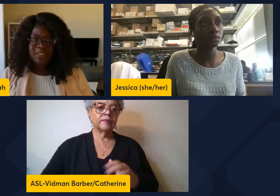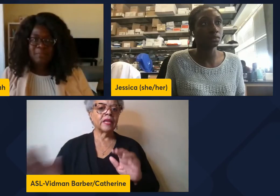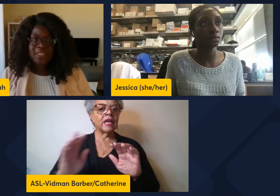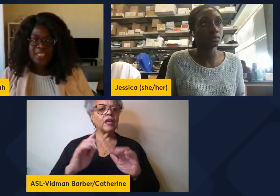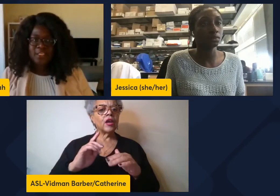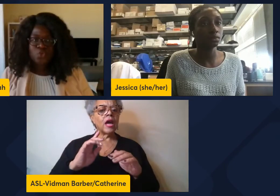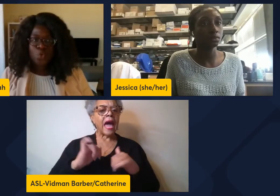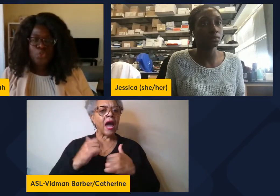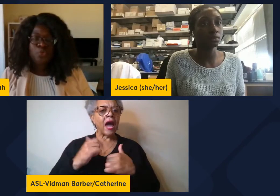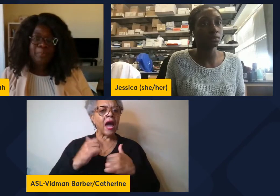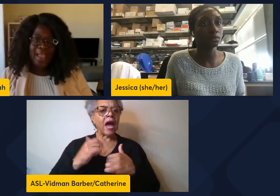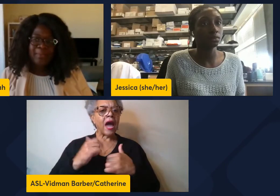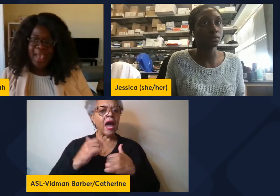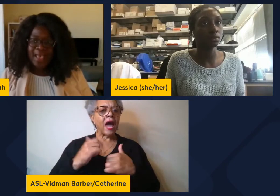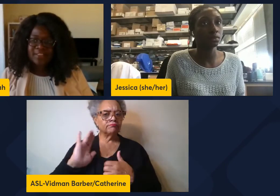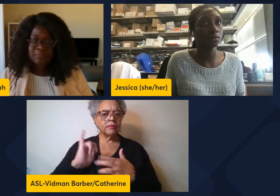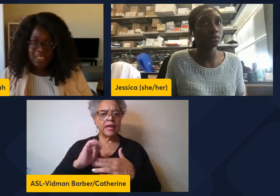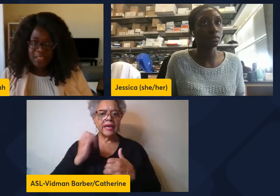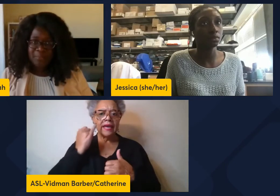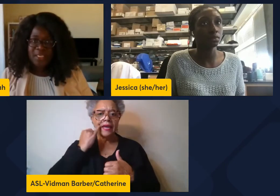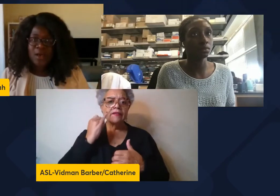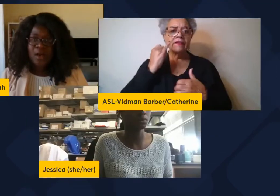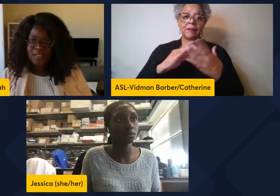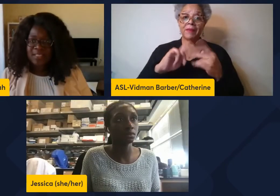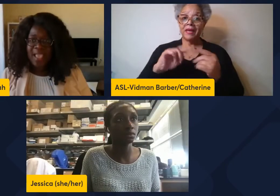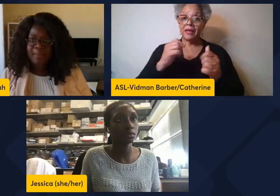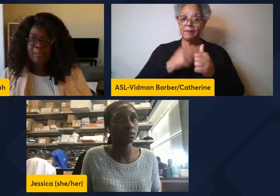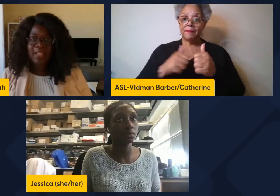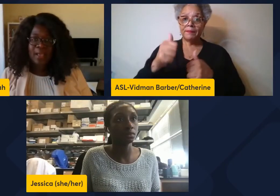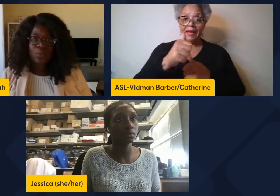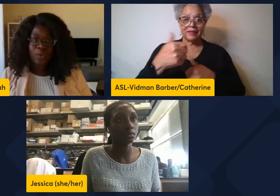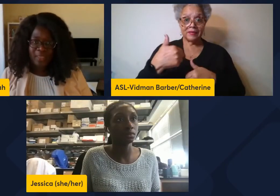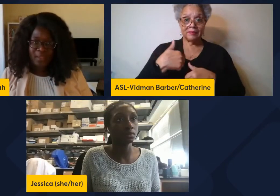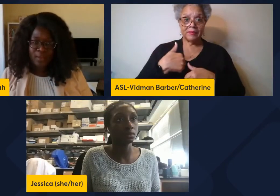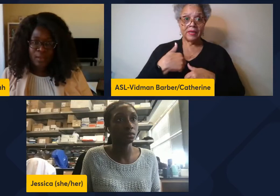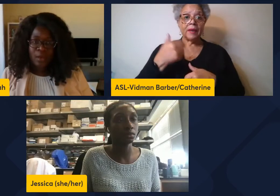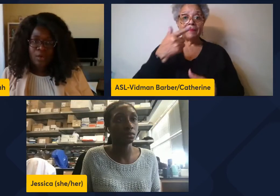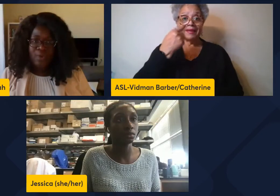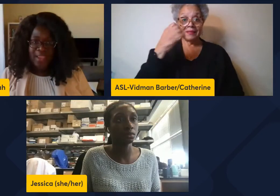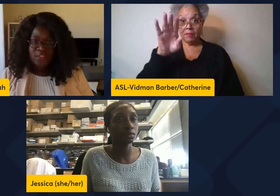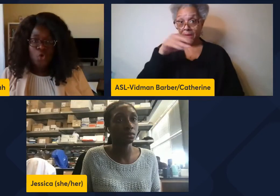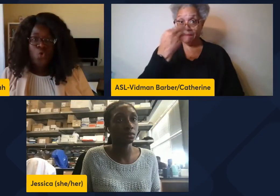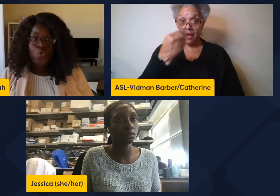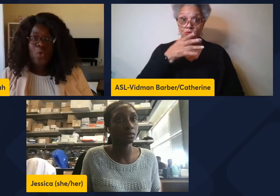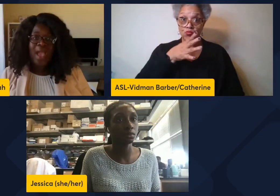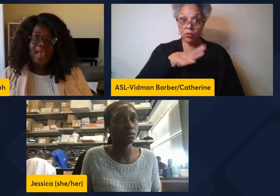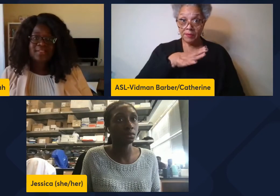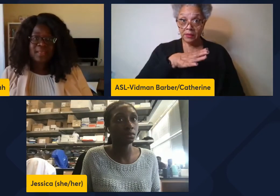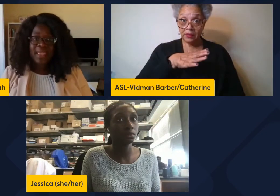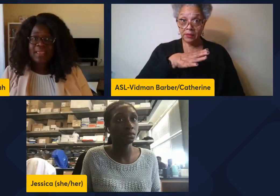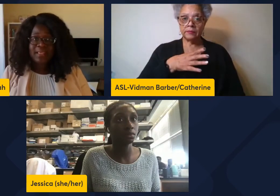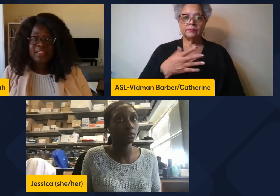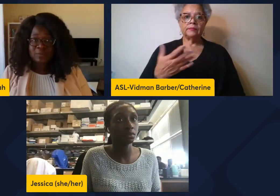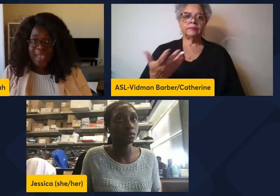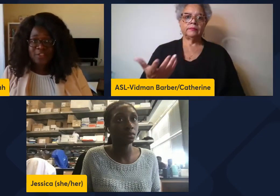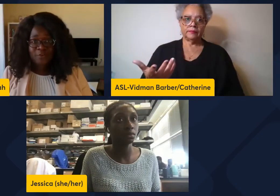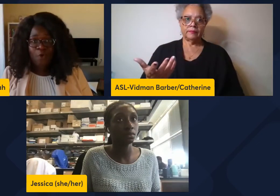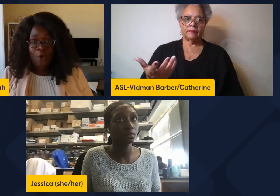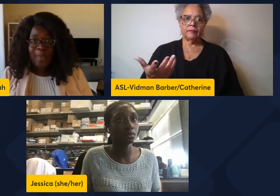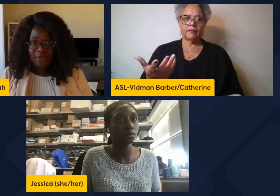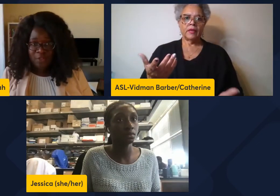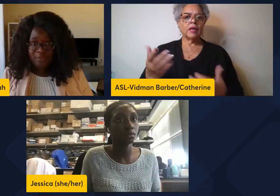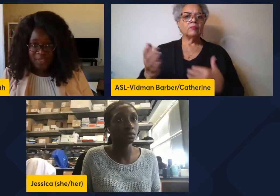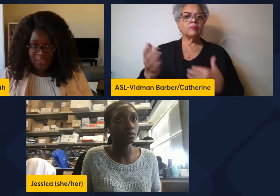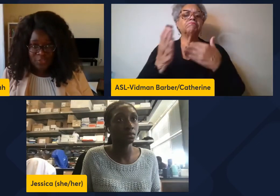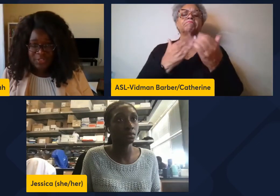if somebody is going to bypass me because I'm a Black woman, right, who has, in spite of